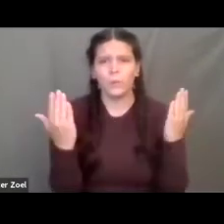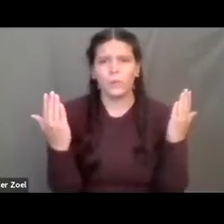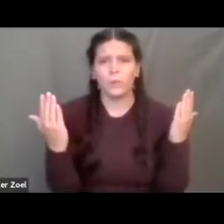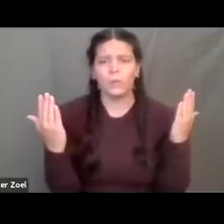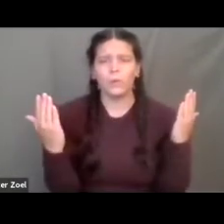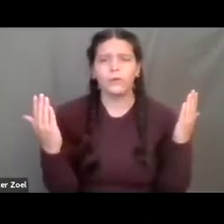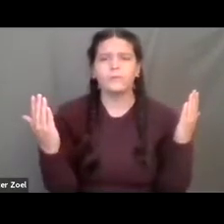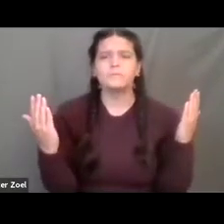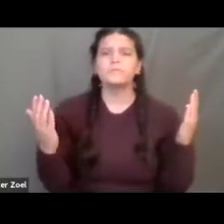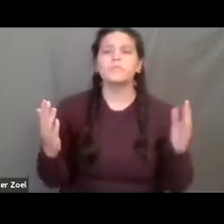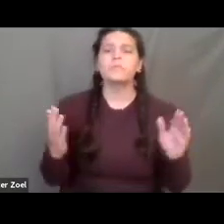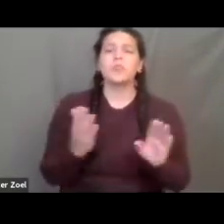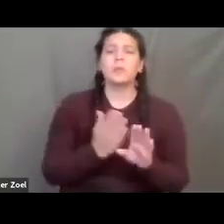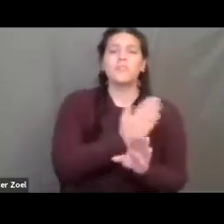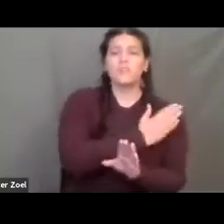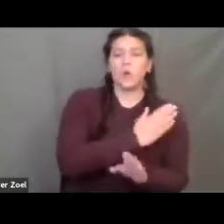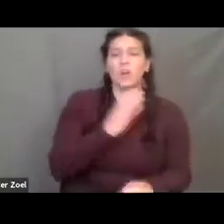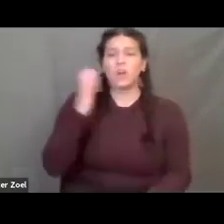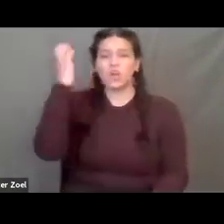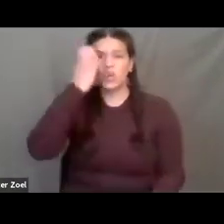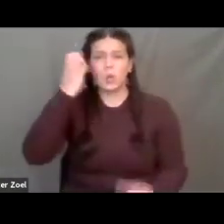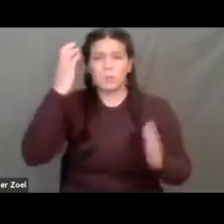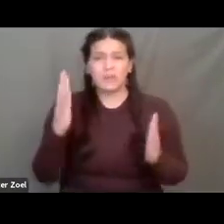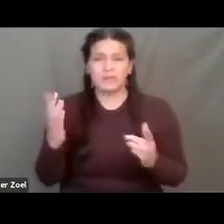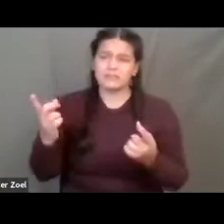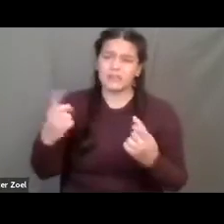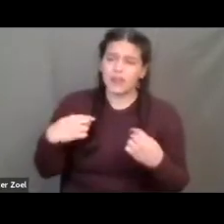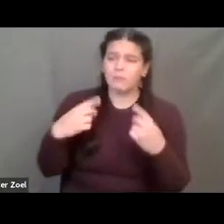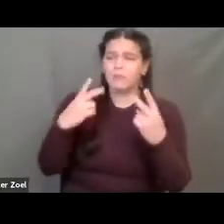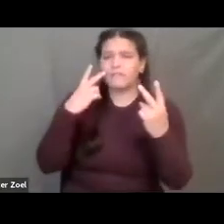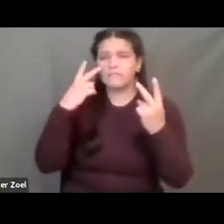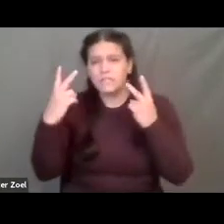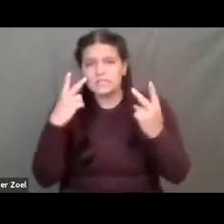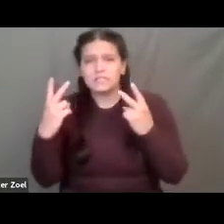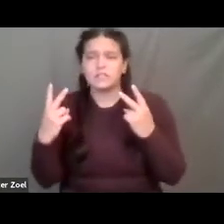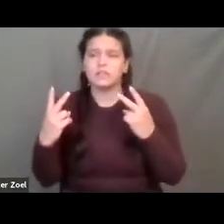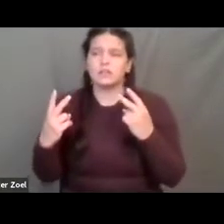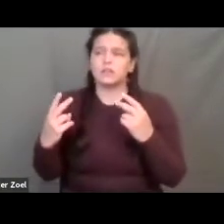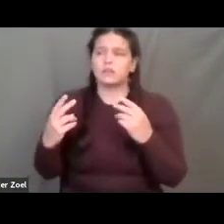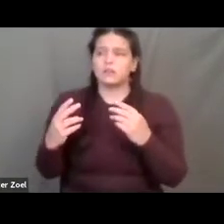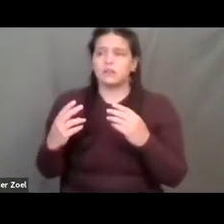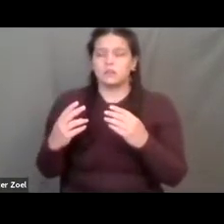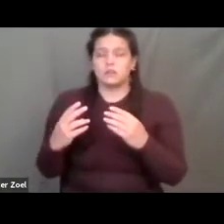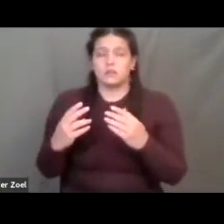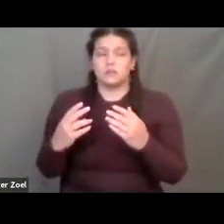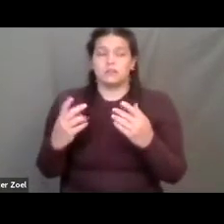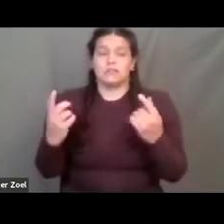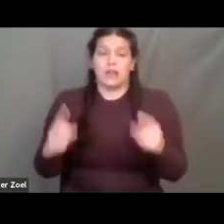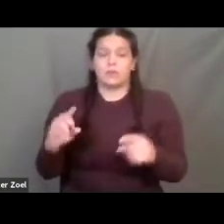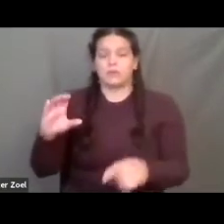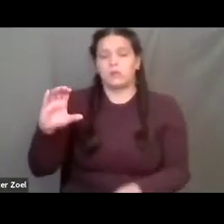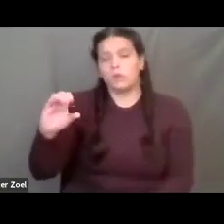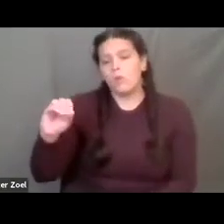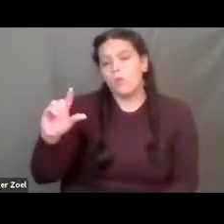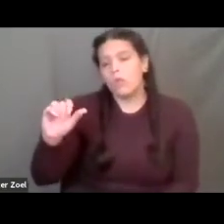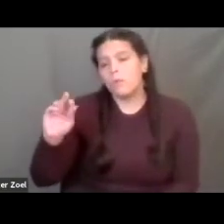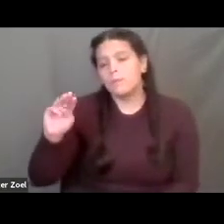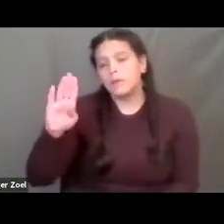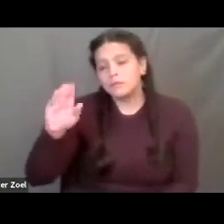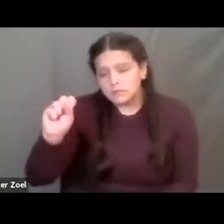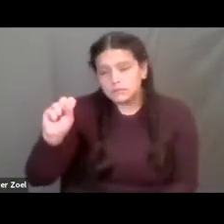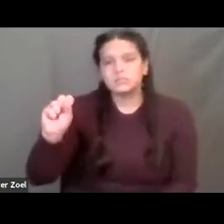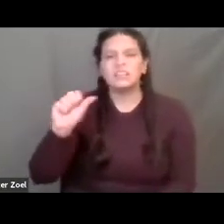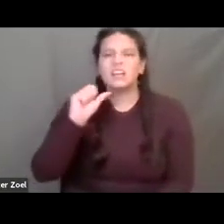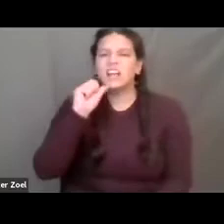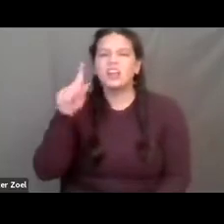before the Europeans came to the coast, because of when Columbus came. Not only did he